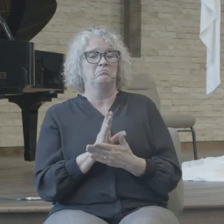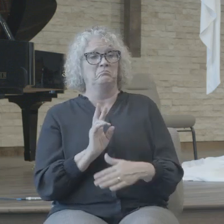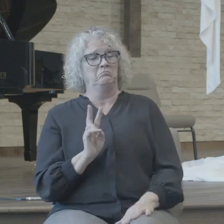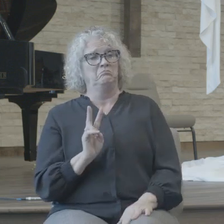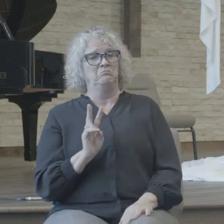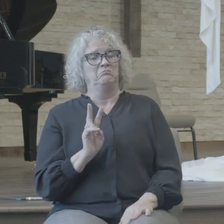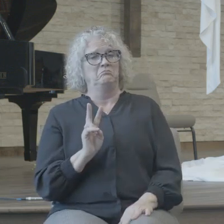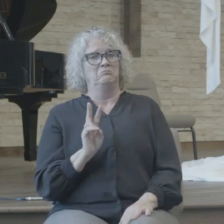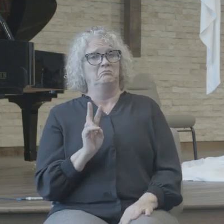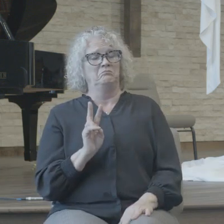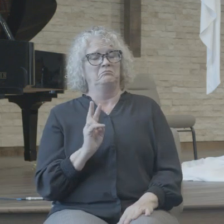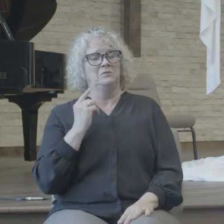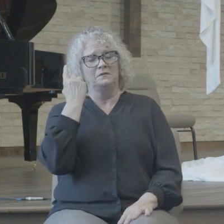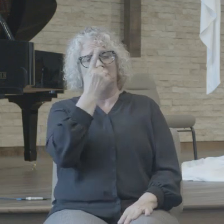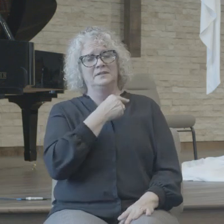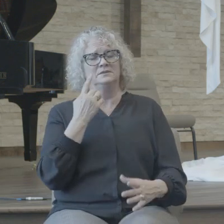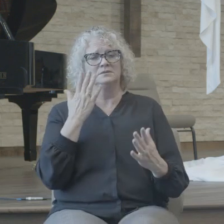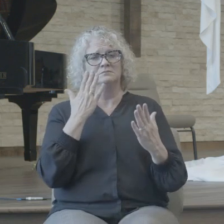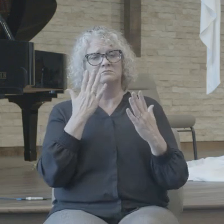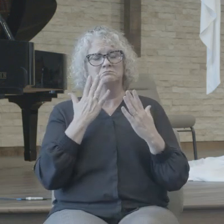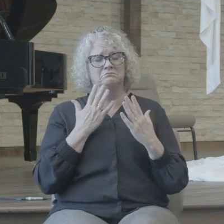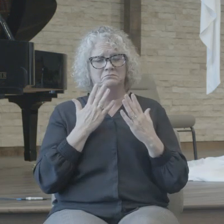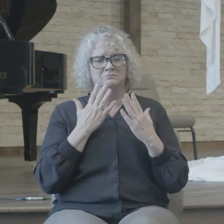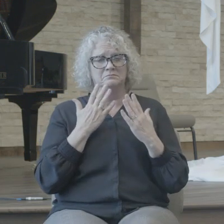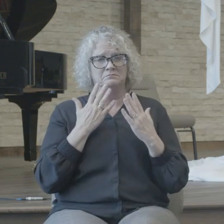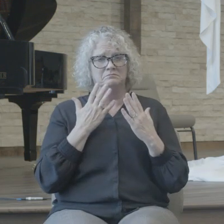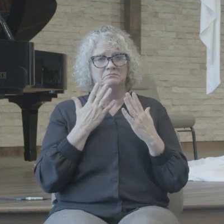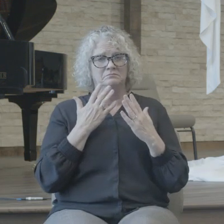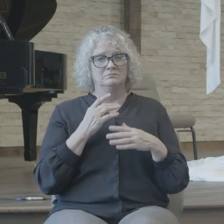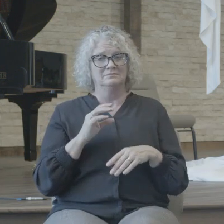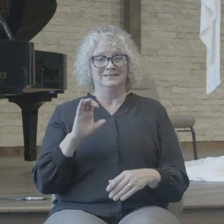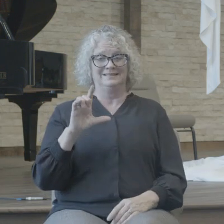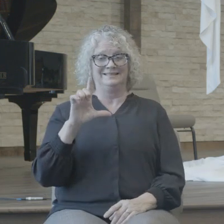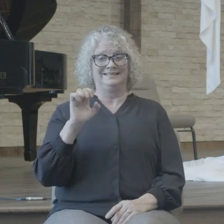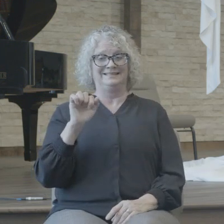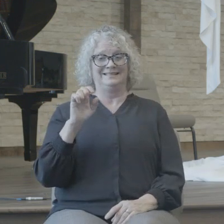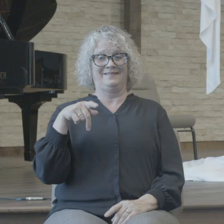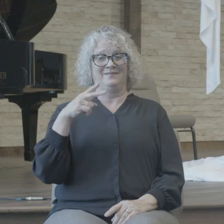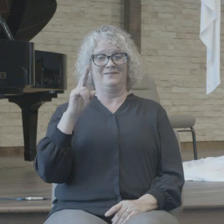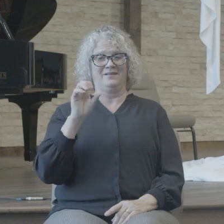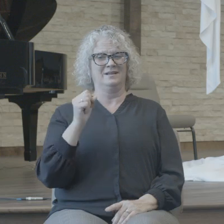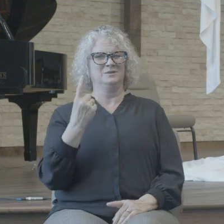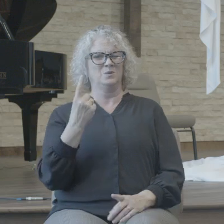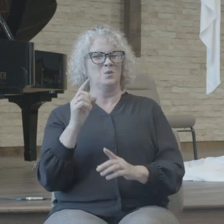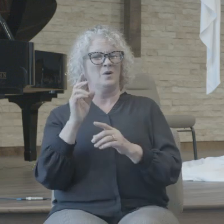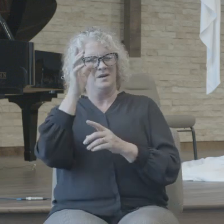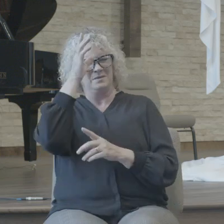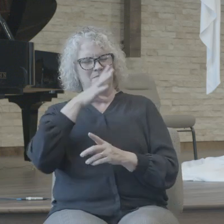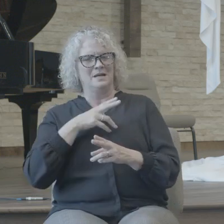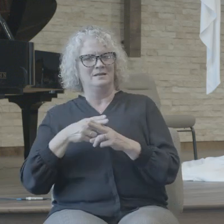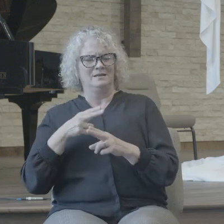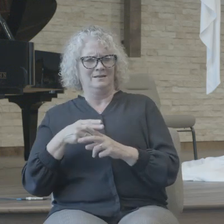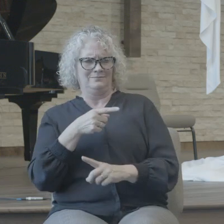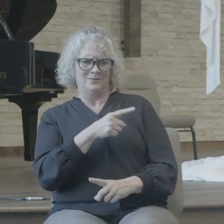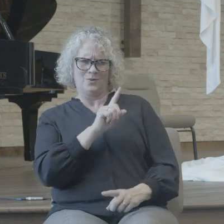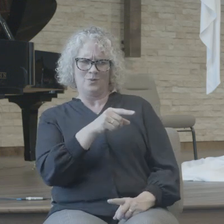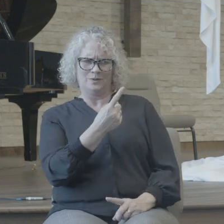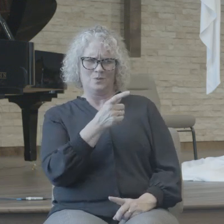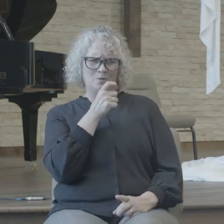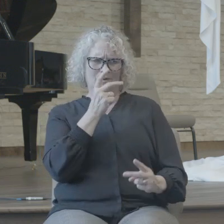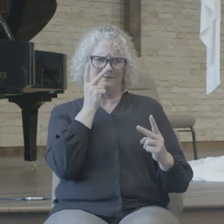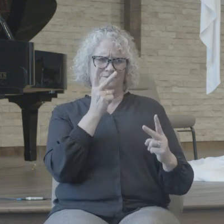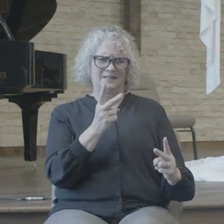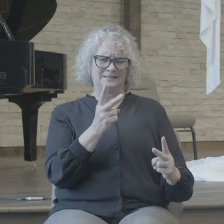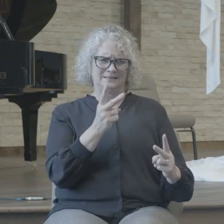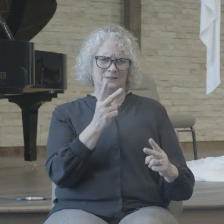their faces downcast. One of them, named Cleopas, asked him, "Are you the only one visiting Jerusalem who